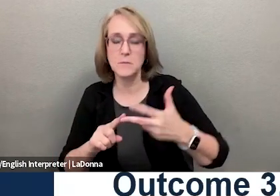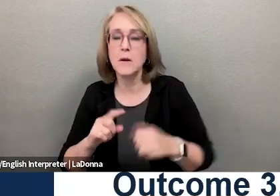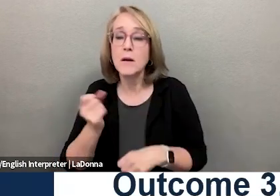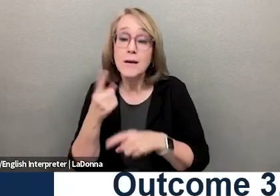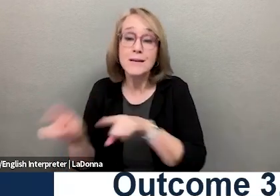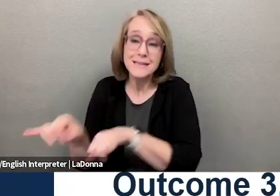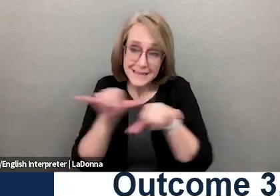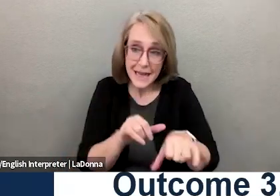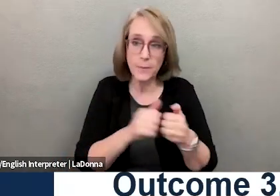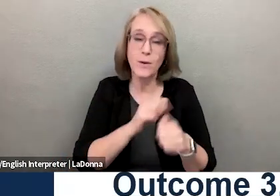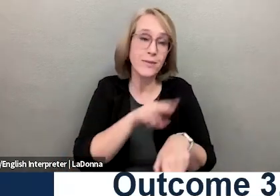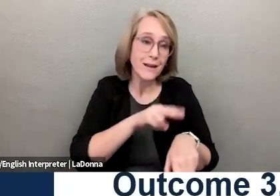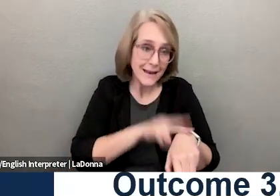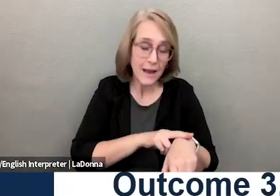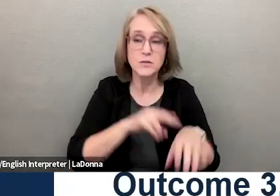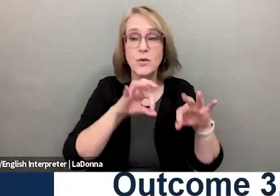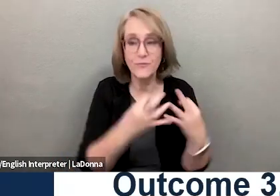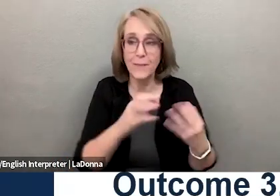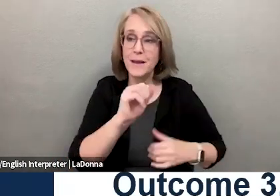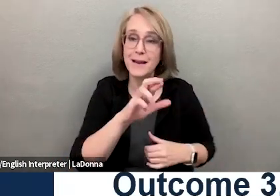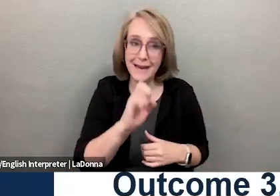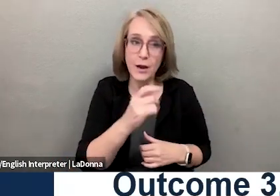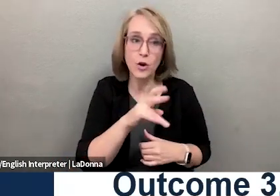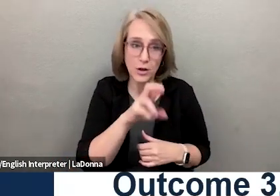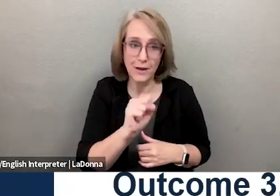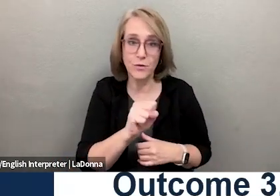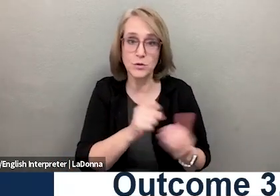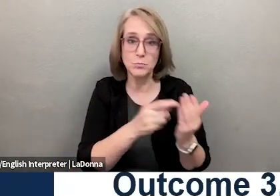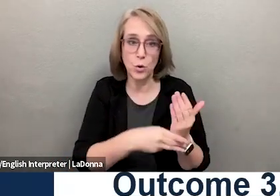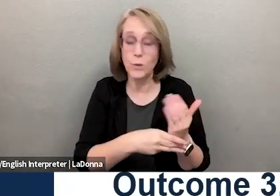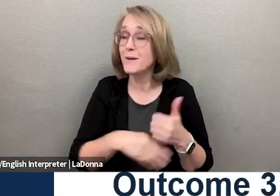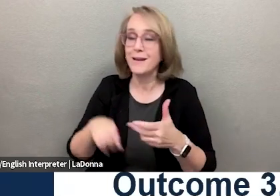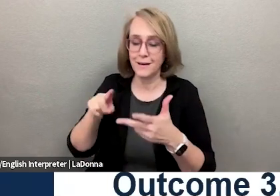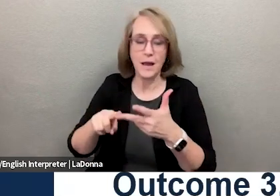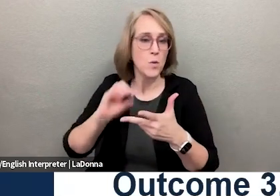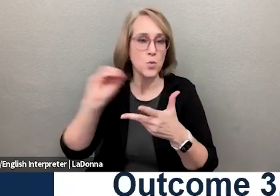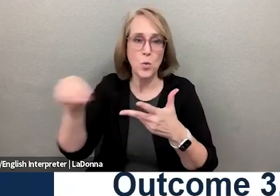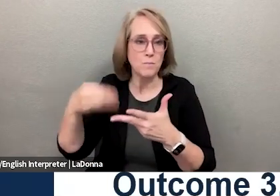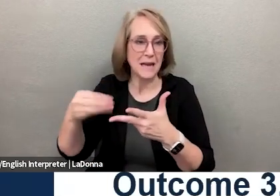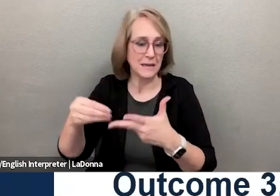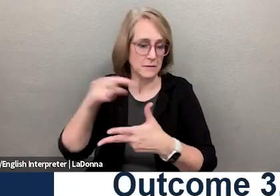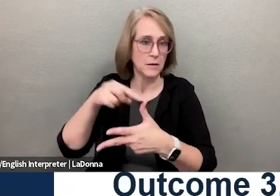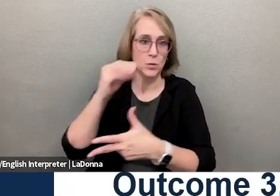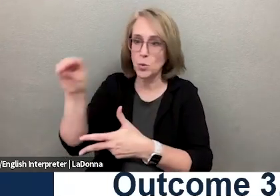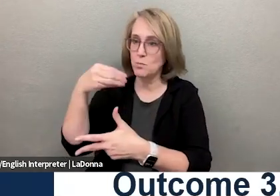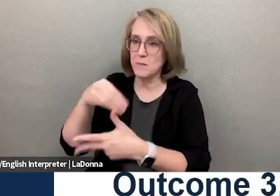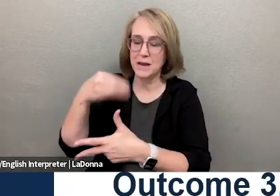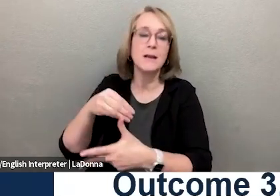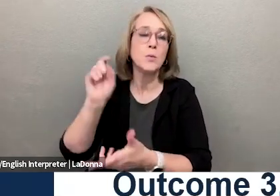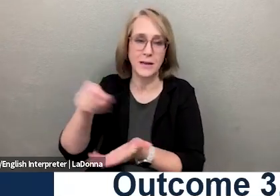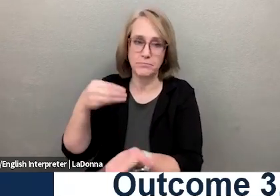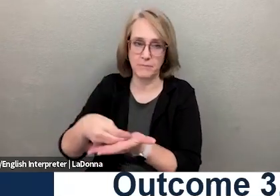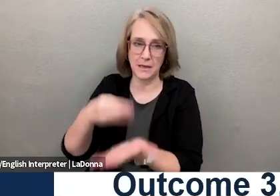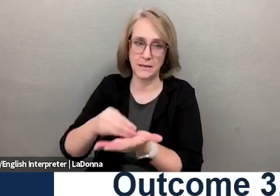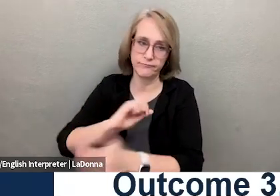Caregiver Support Program in general, it is woefully underfunded and needs to have increases to be able to meet the